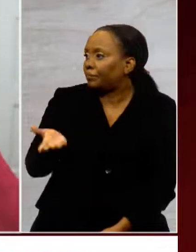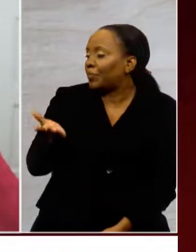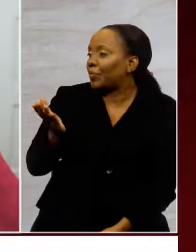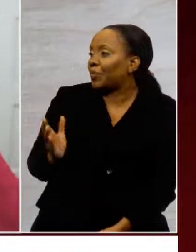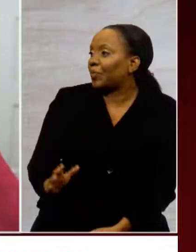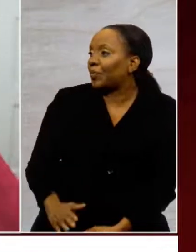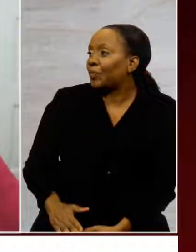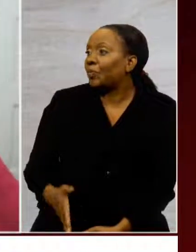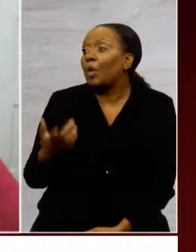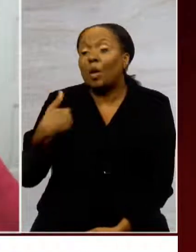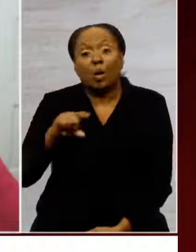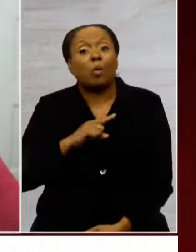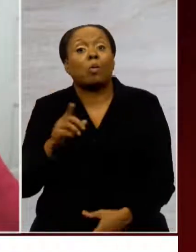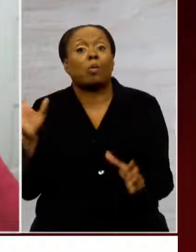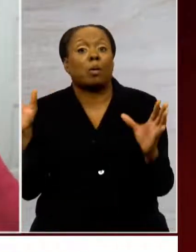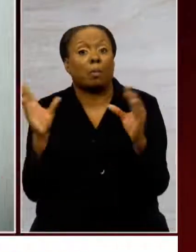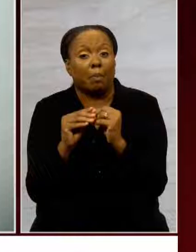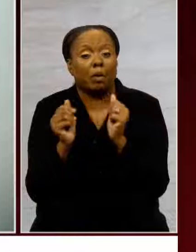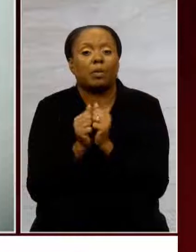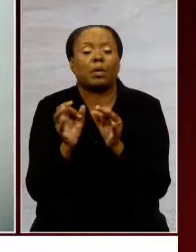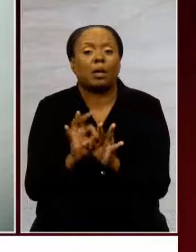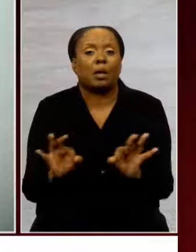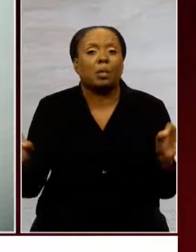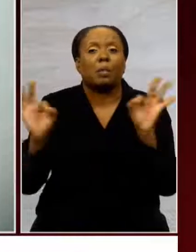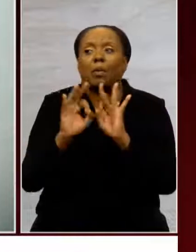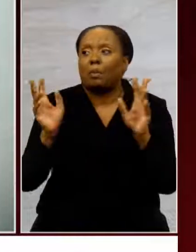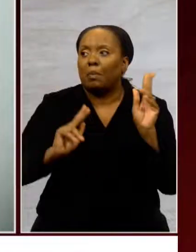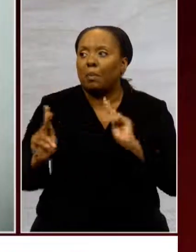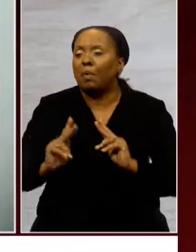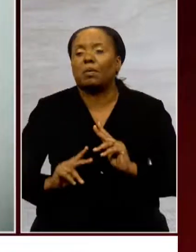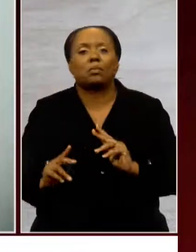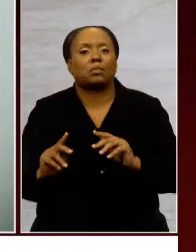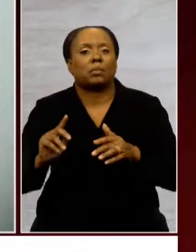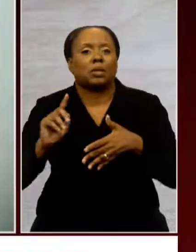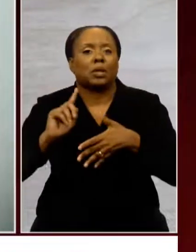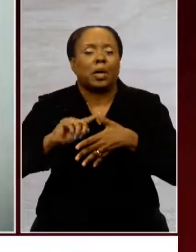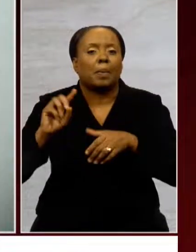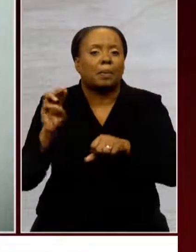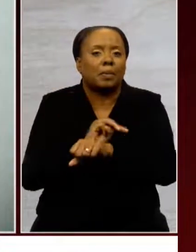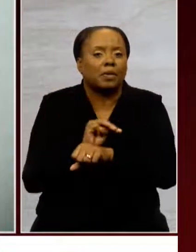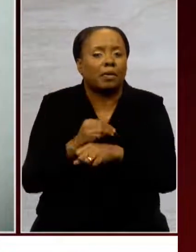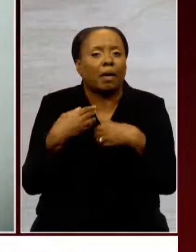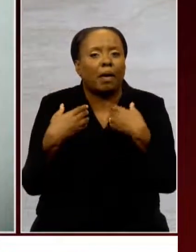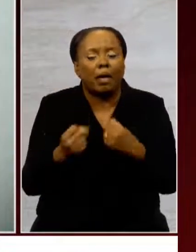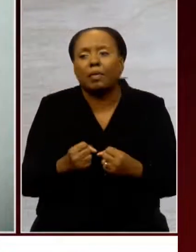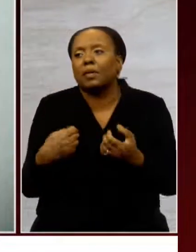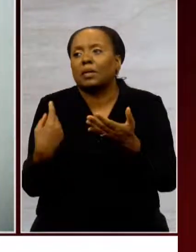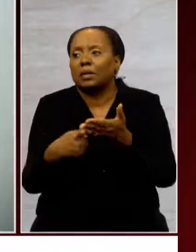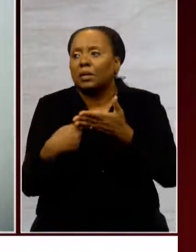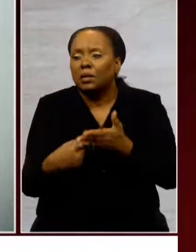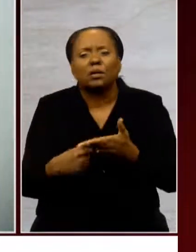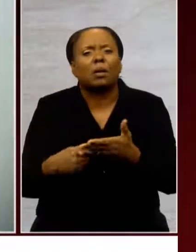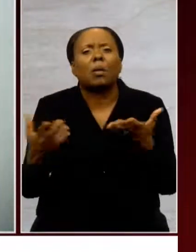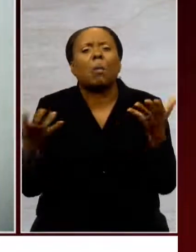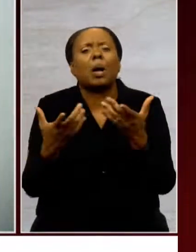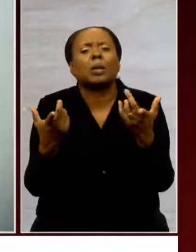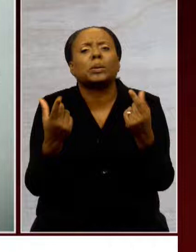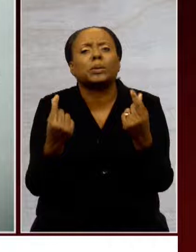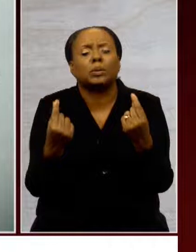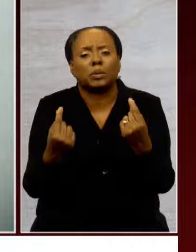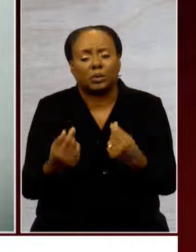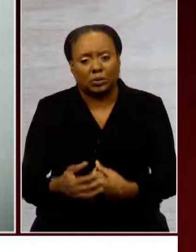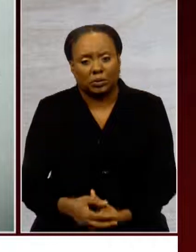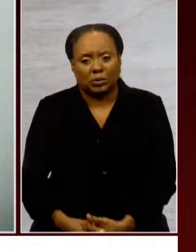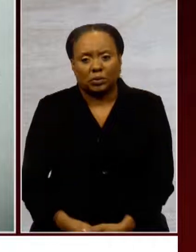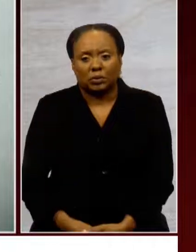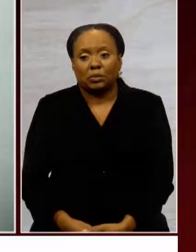with key stakeholders in the process. We met with ministries of health to discuss what they're actually doing. And